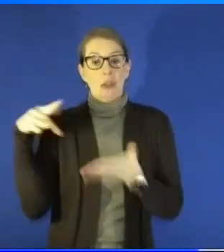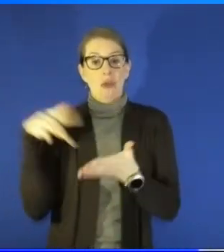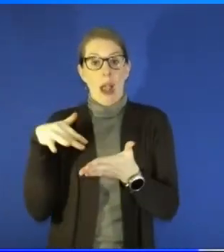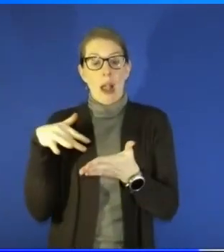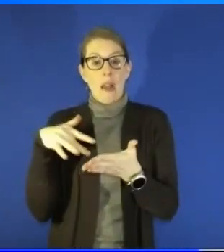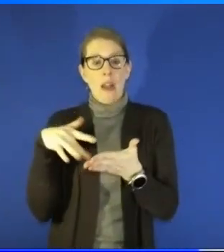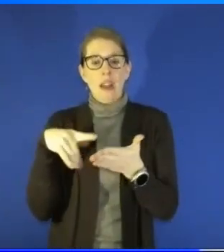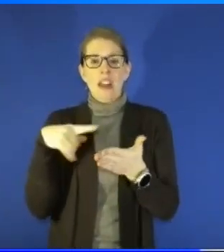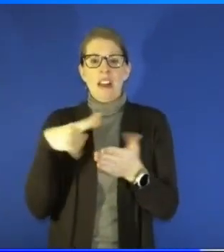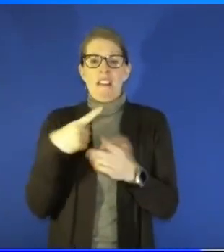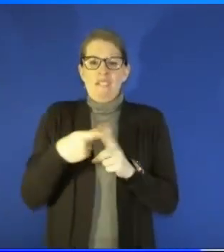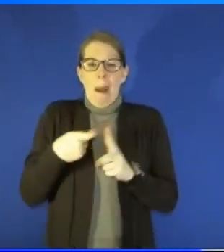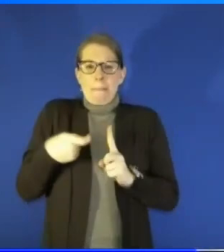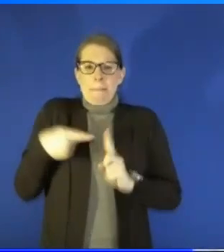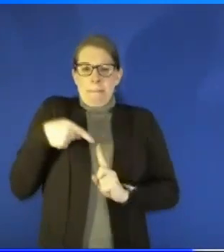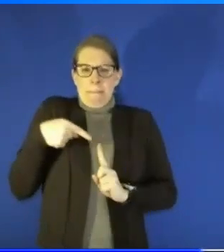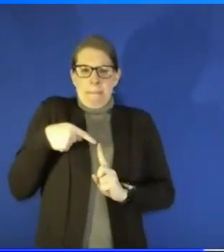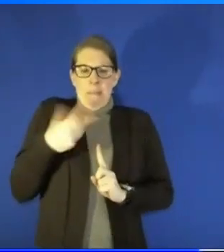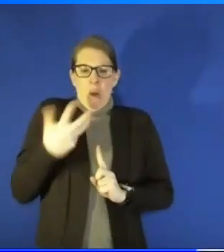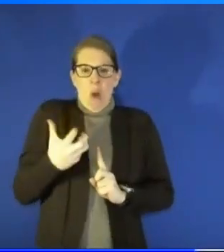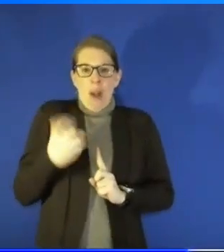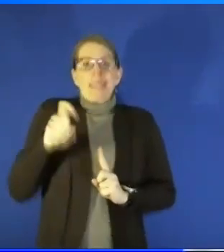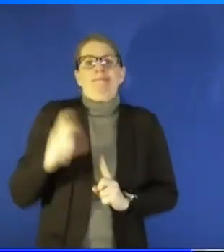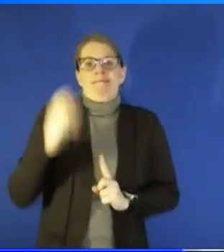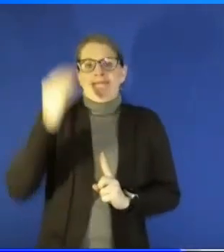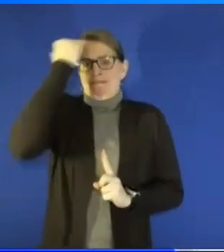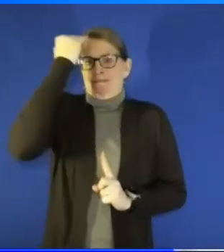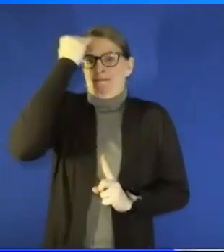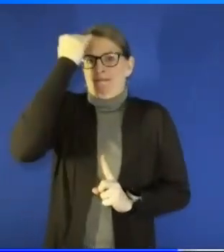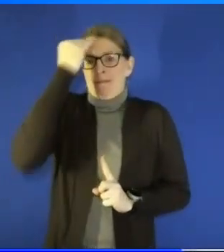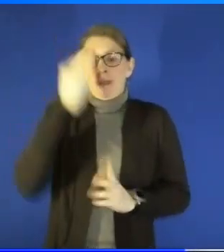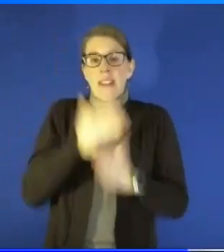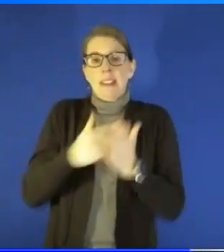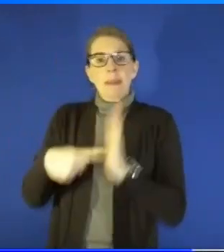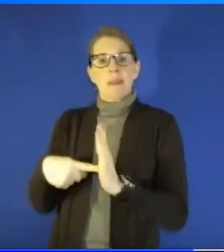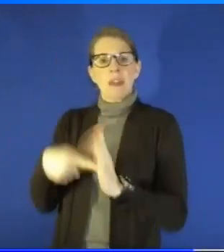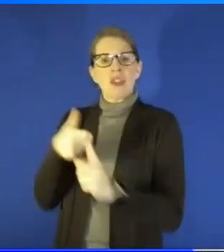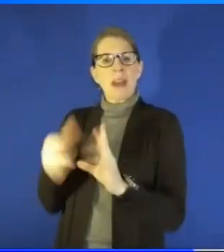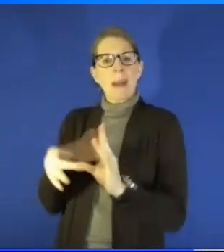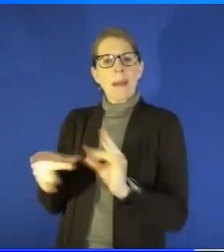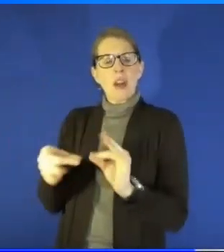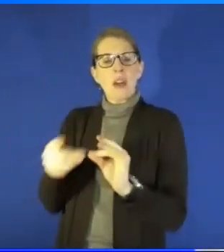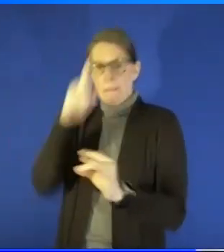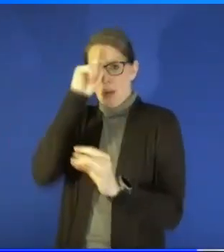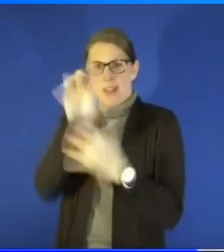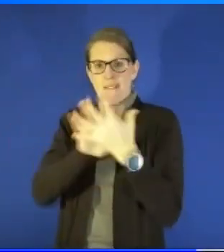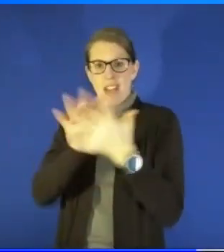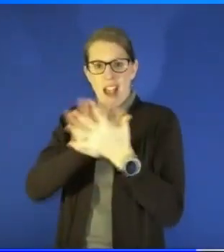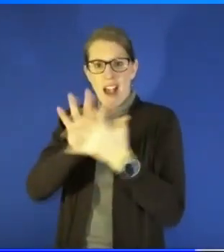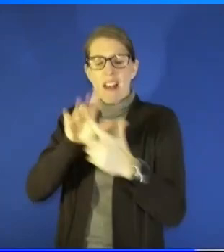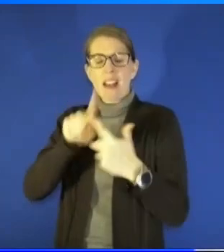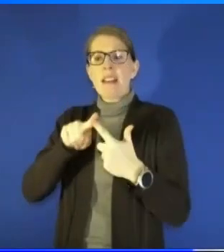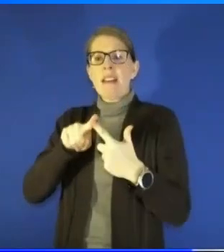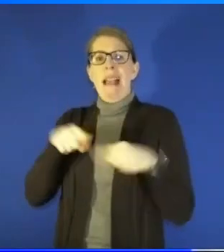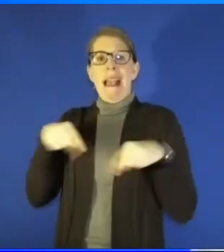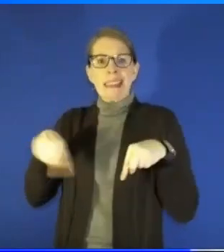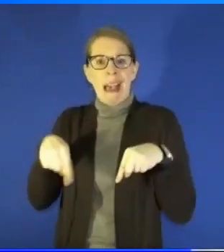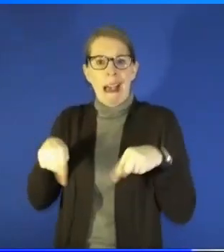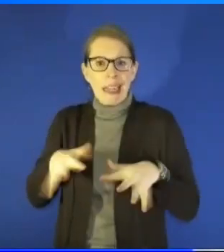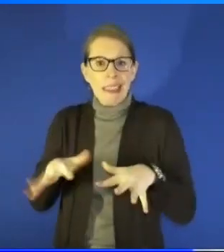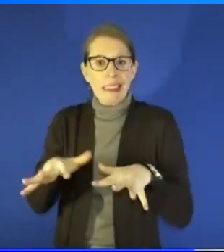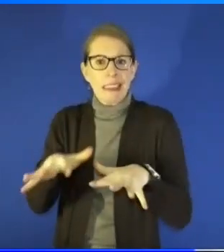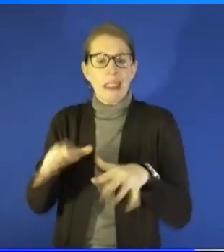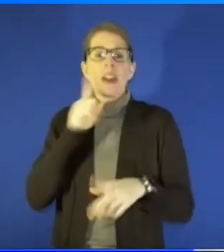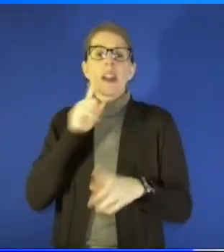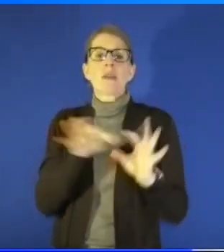is. And some of those symptoms that you mentioned in terms of the brain fog, the anxiety, we think it's likely related